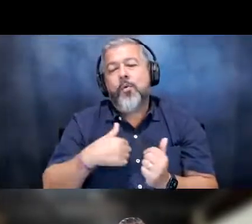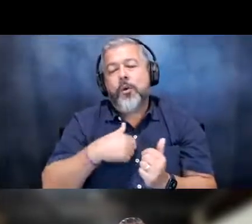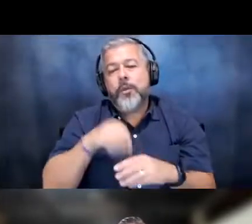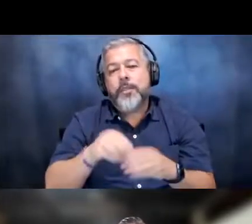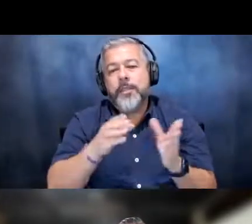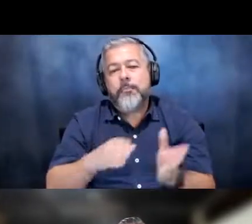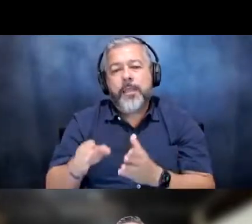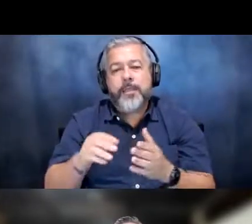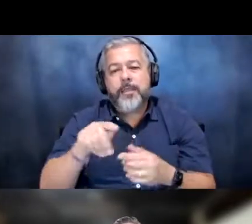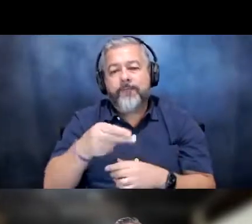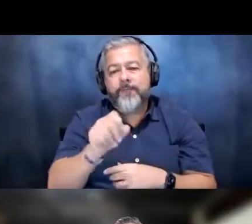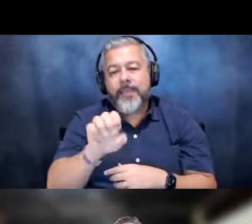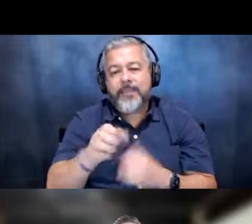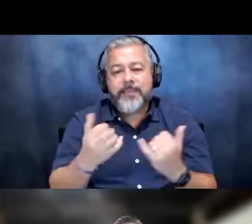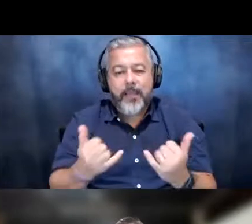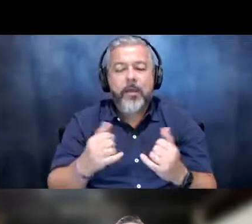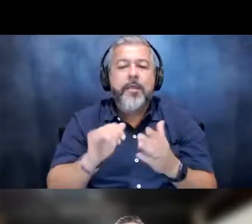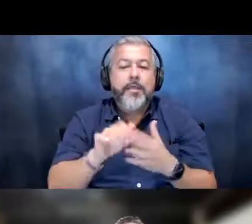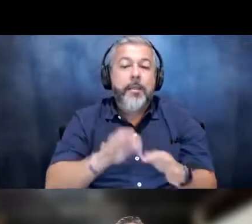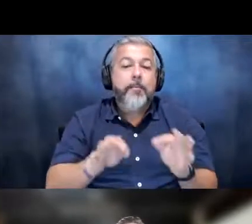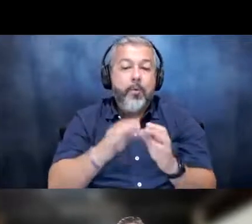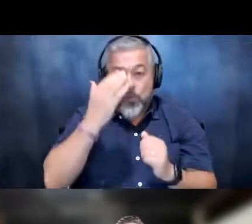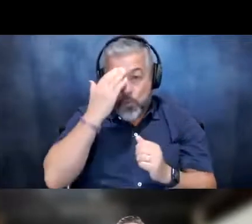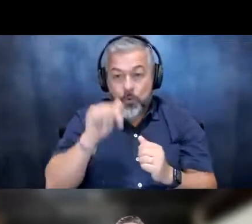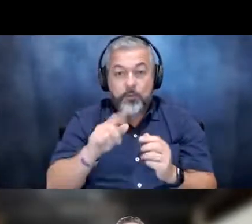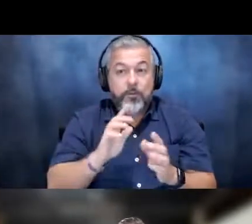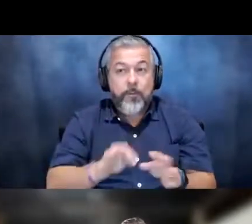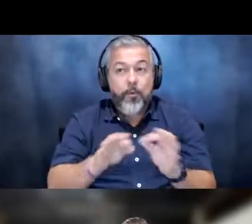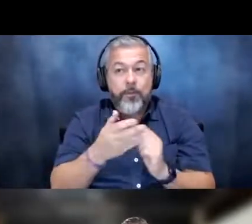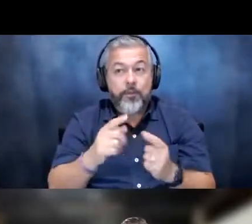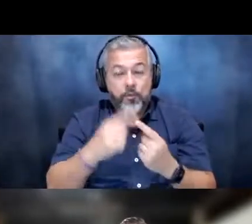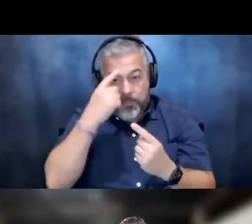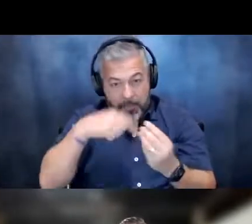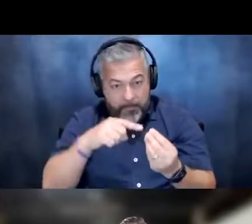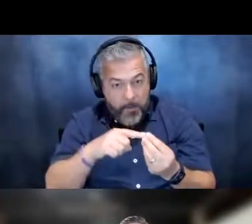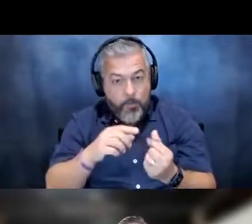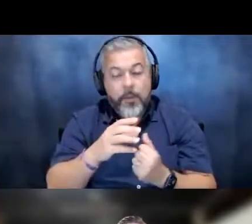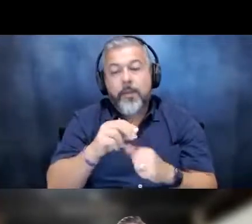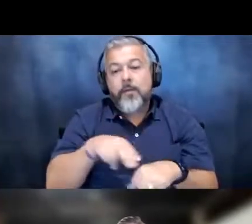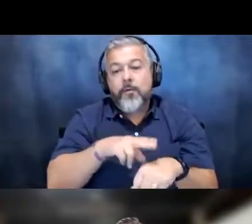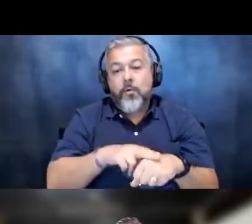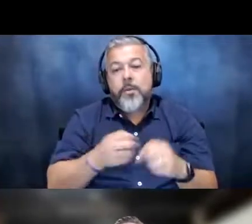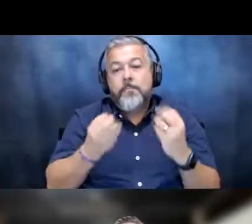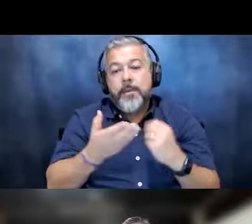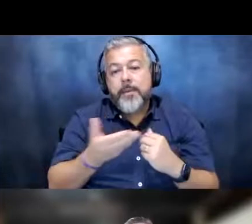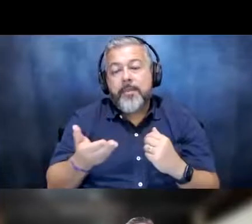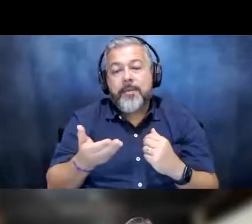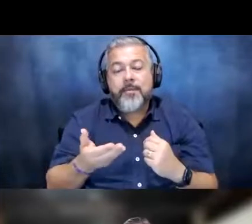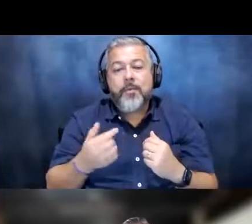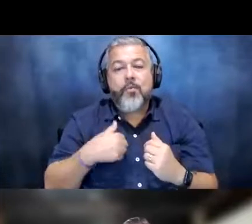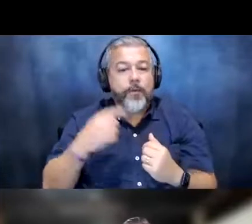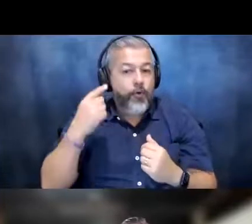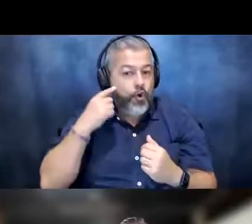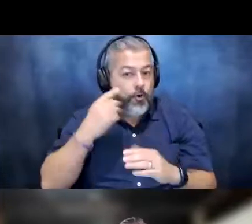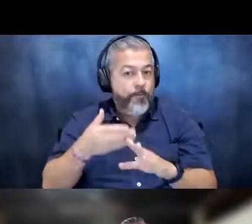phase. But it's important to note that these are important things to think about. And of course, a lot of these items are things that we've heard in the